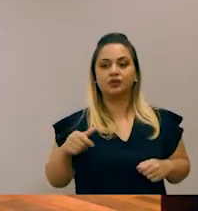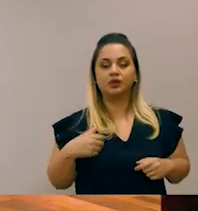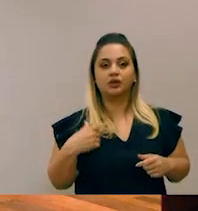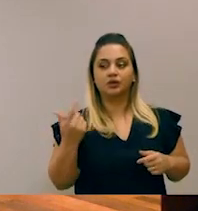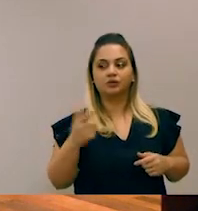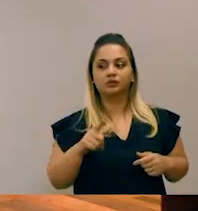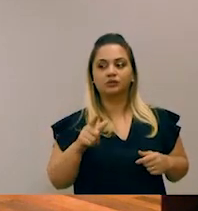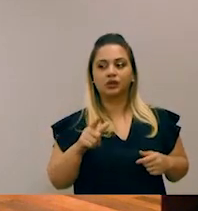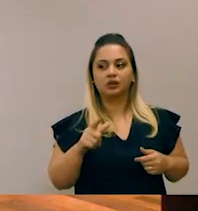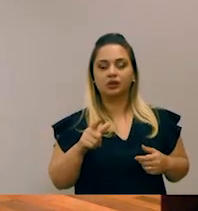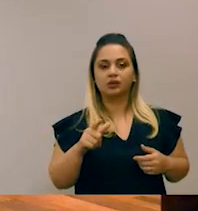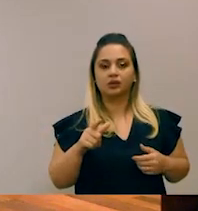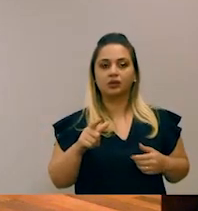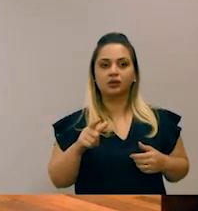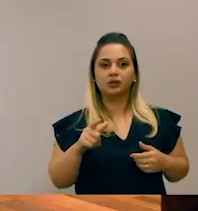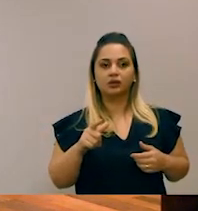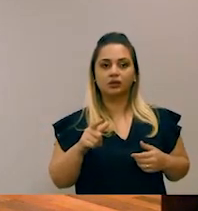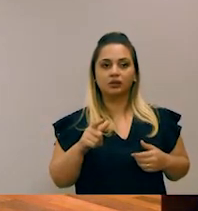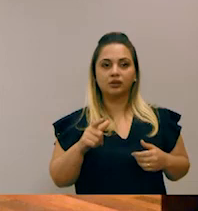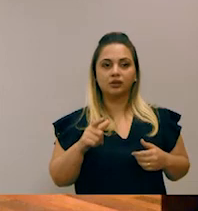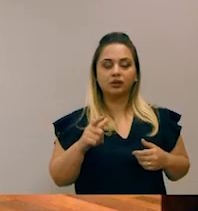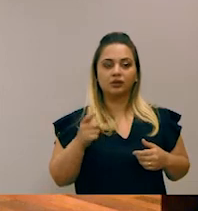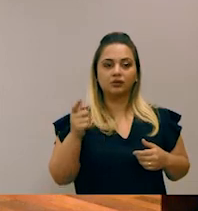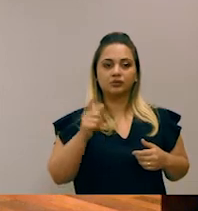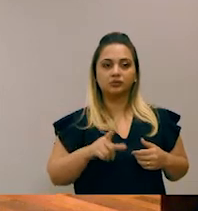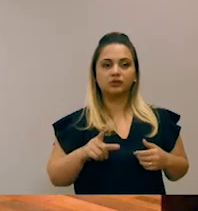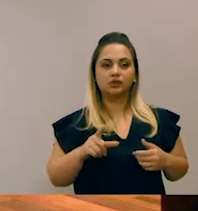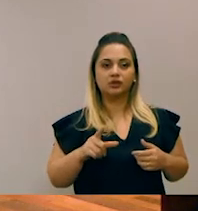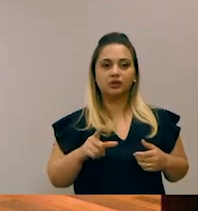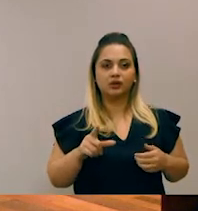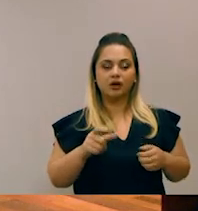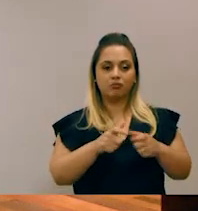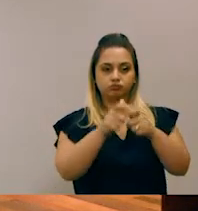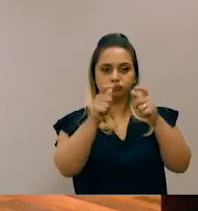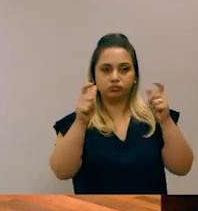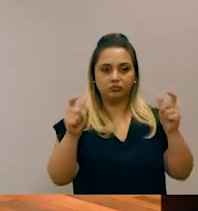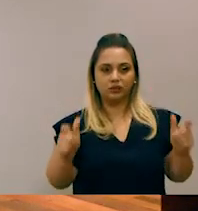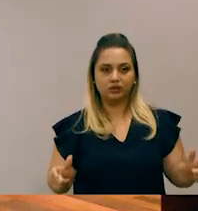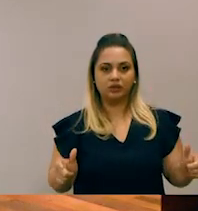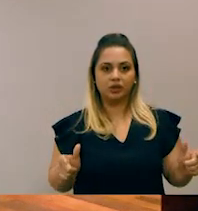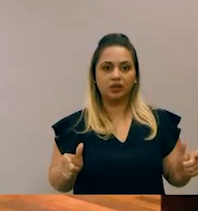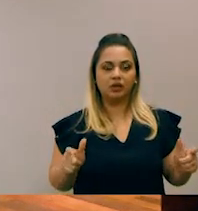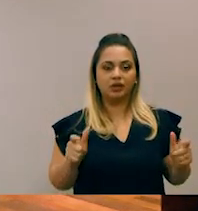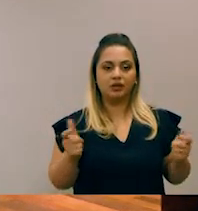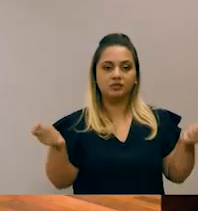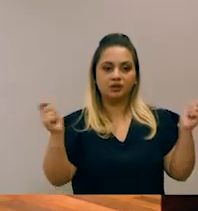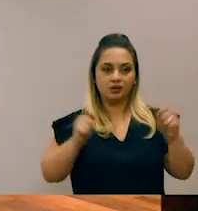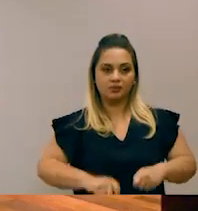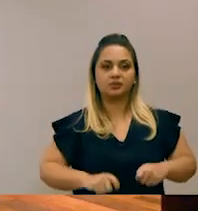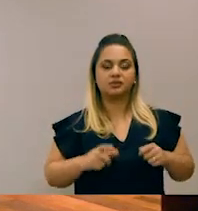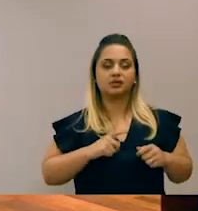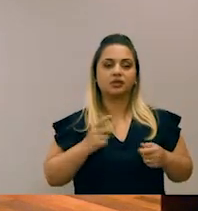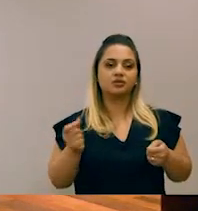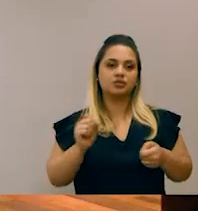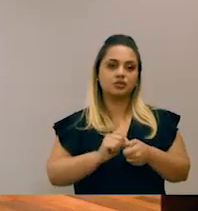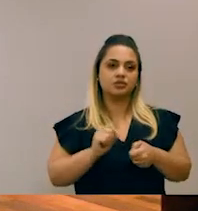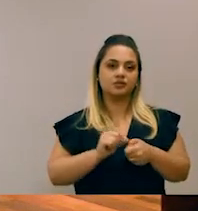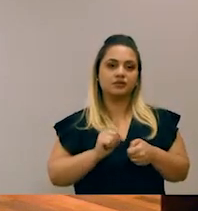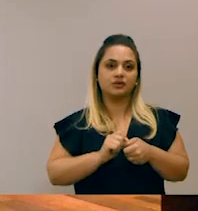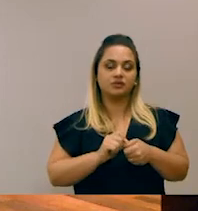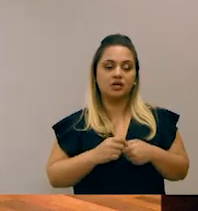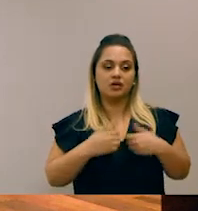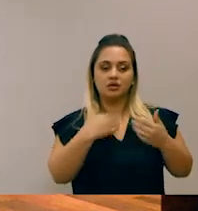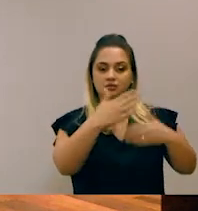we can automate them partially, we could increase this capacity